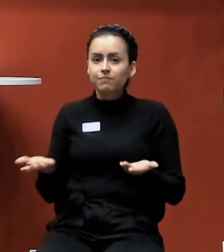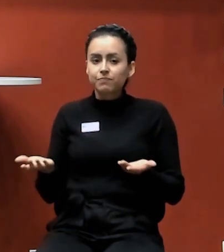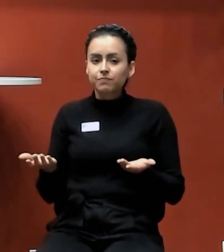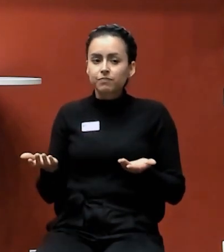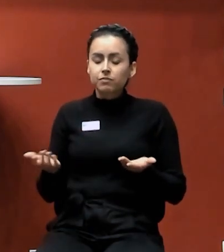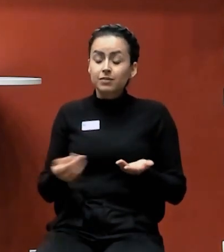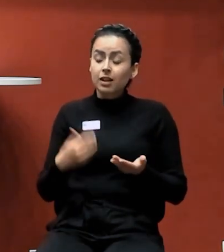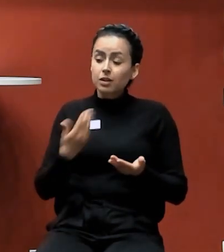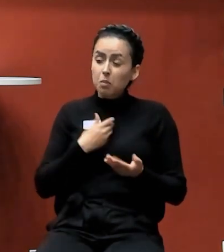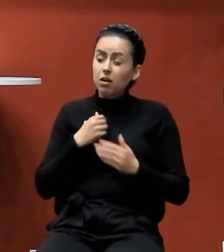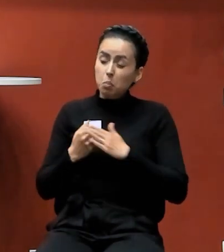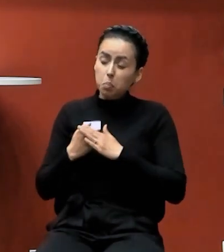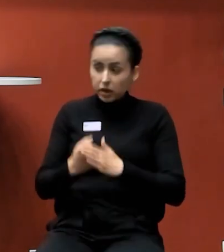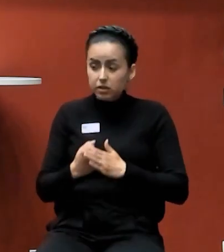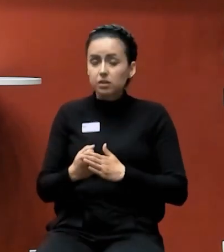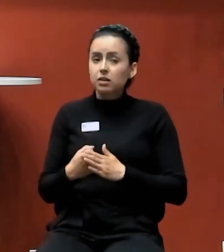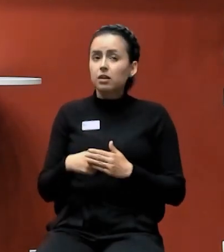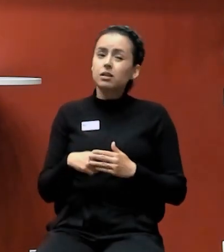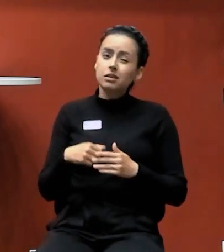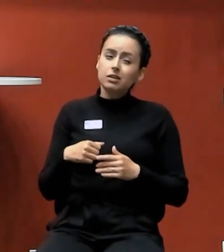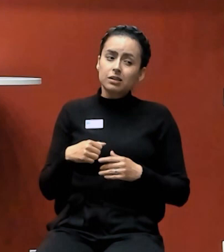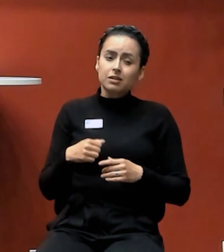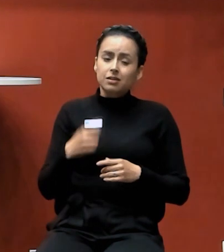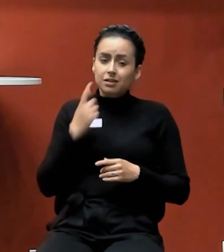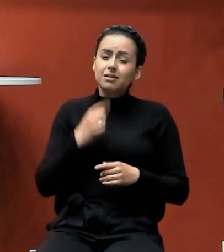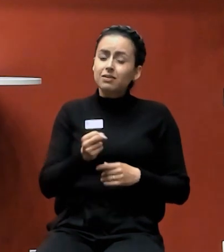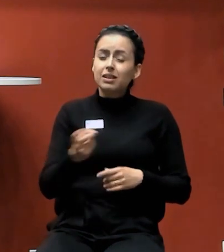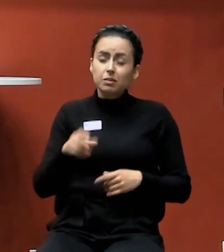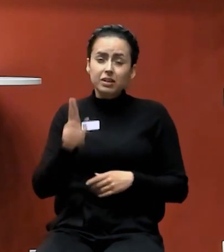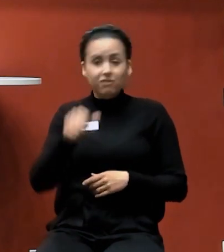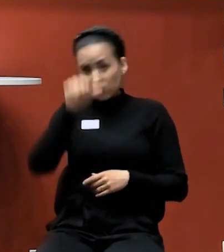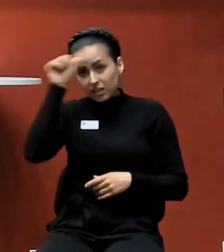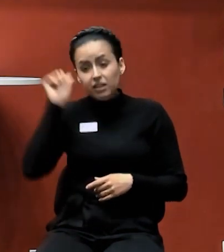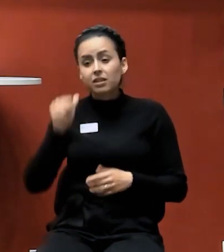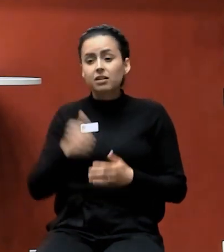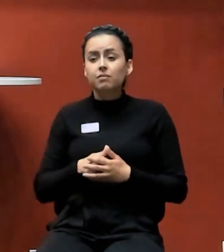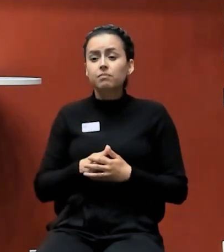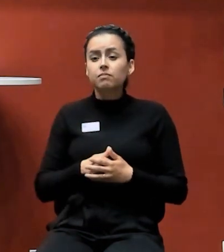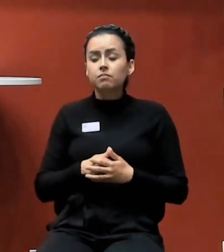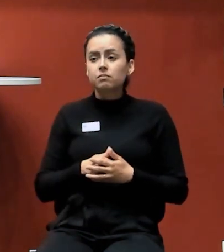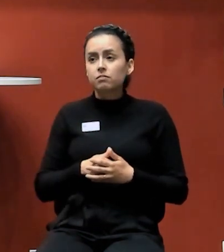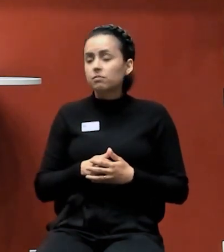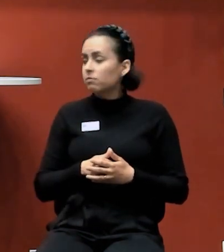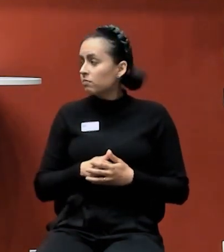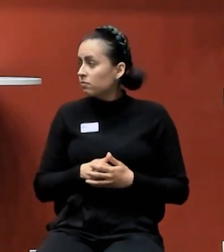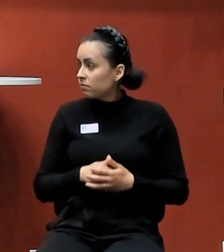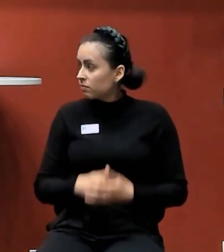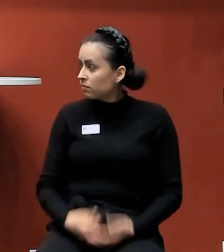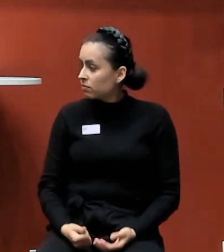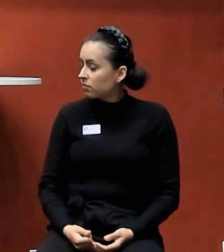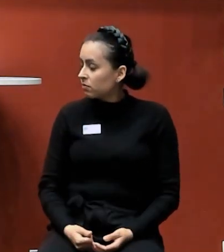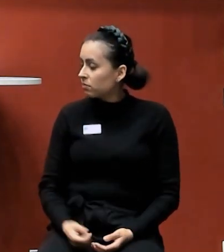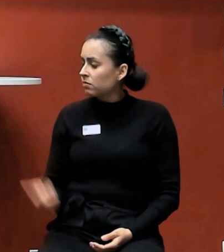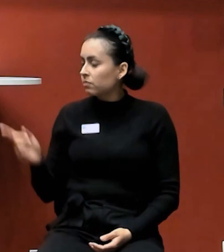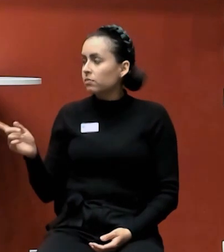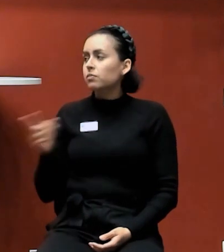pressure, and I hear you. It's very hard sometimes to be like, okay, I have to do it, yes. But yes, it's hard. Yes, it's